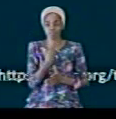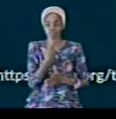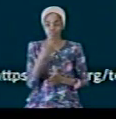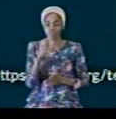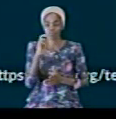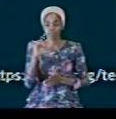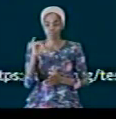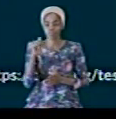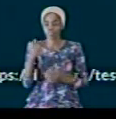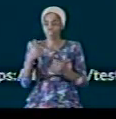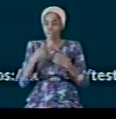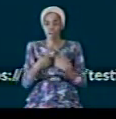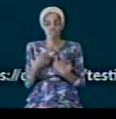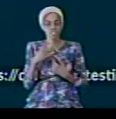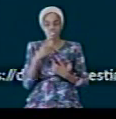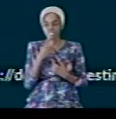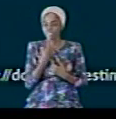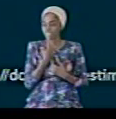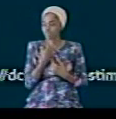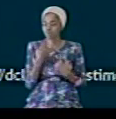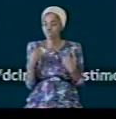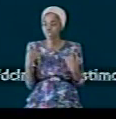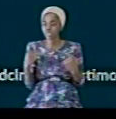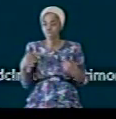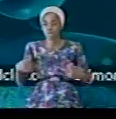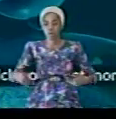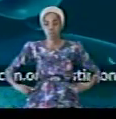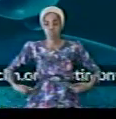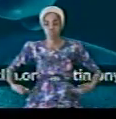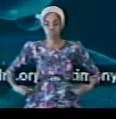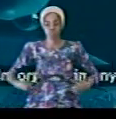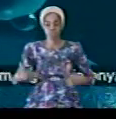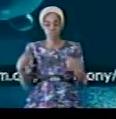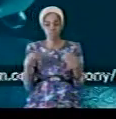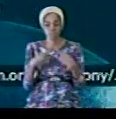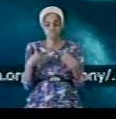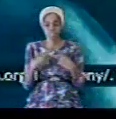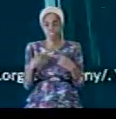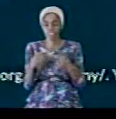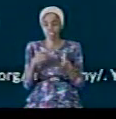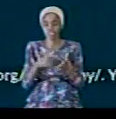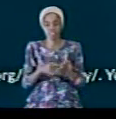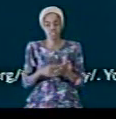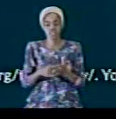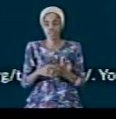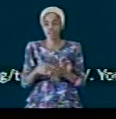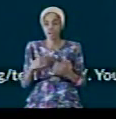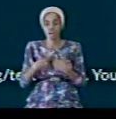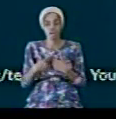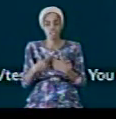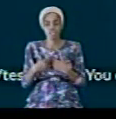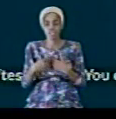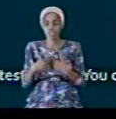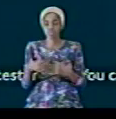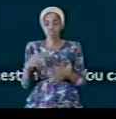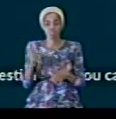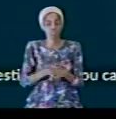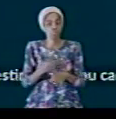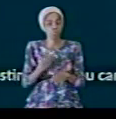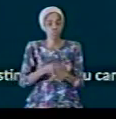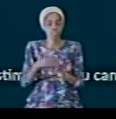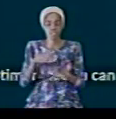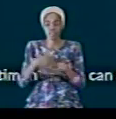pain for 5 years. This had defied medical attention, and it also had a